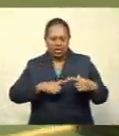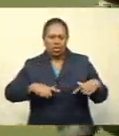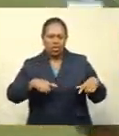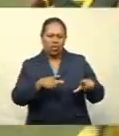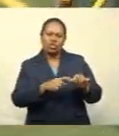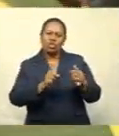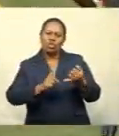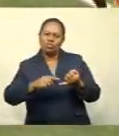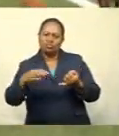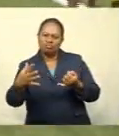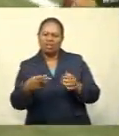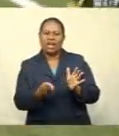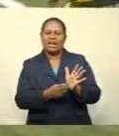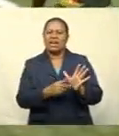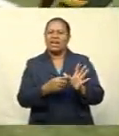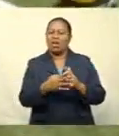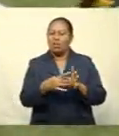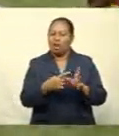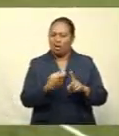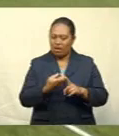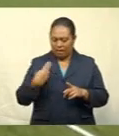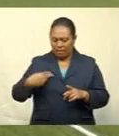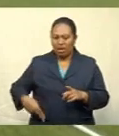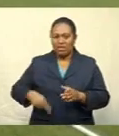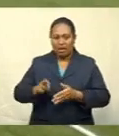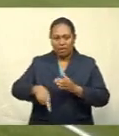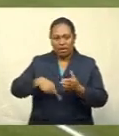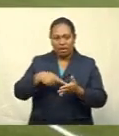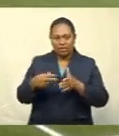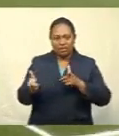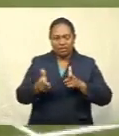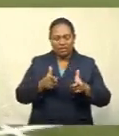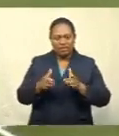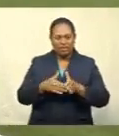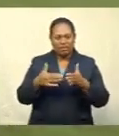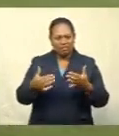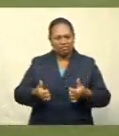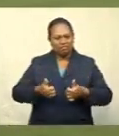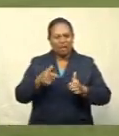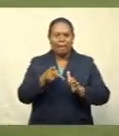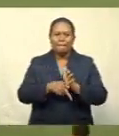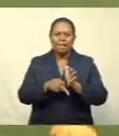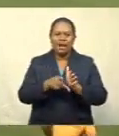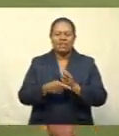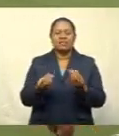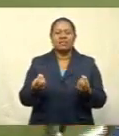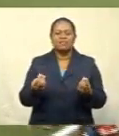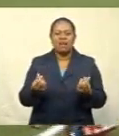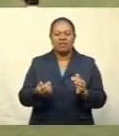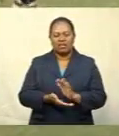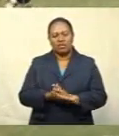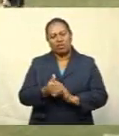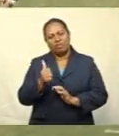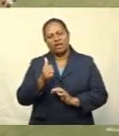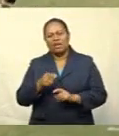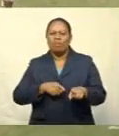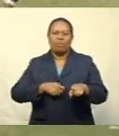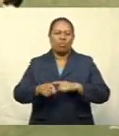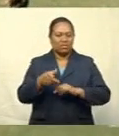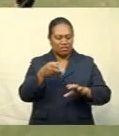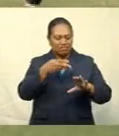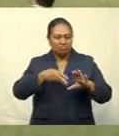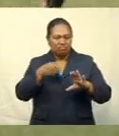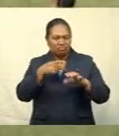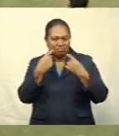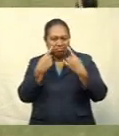Uluinakau, Nawaka, Marist and Uprising Sevens, but they return the prize money. A lot of fans have taken to social media saying the national